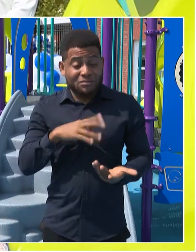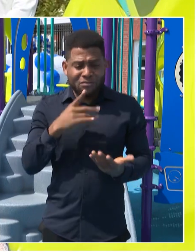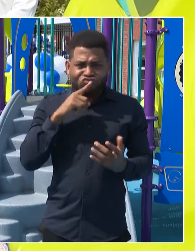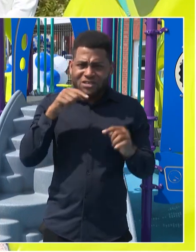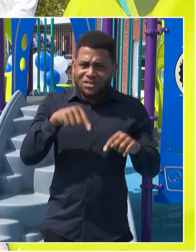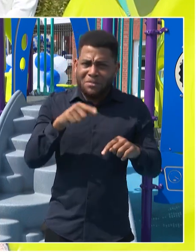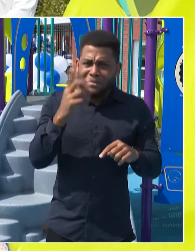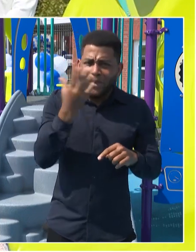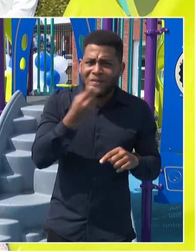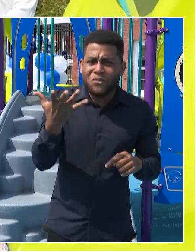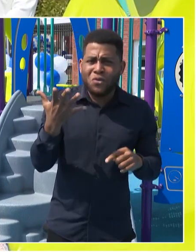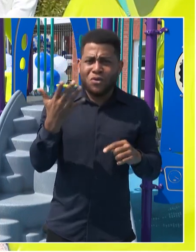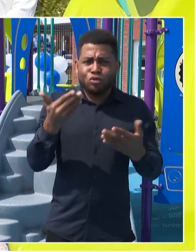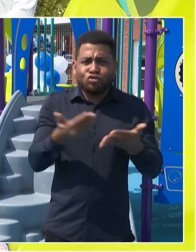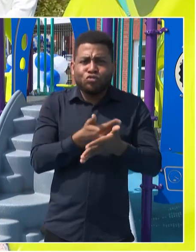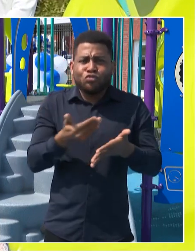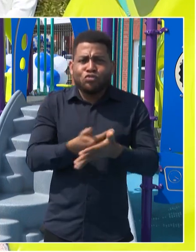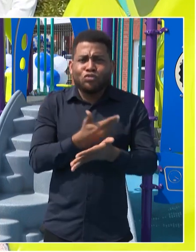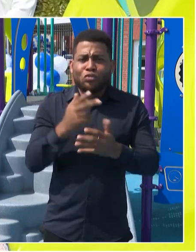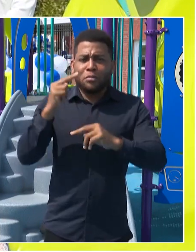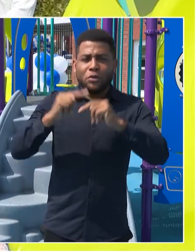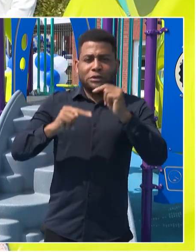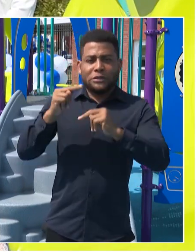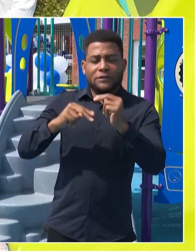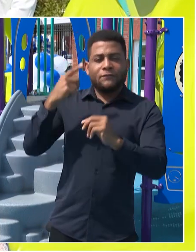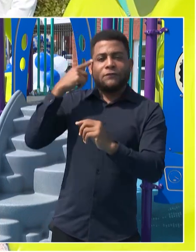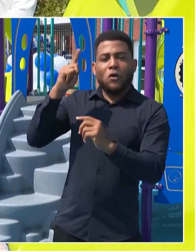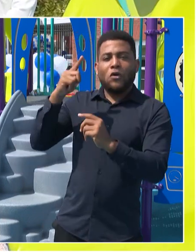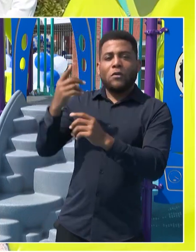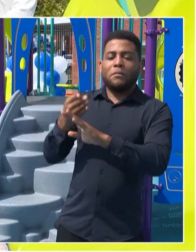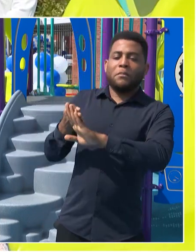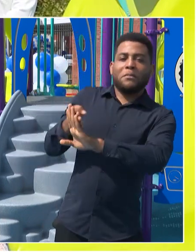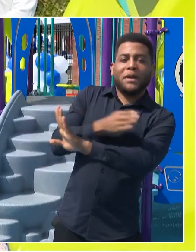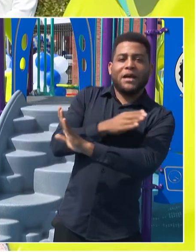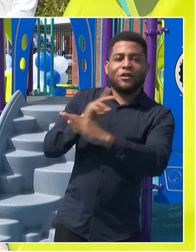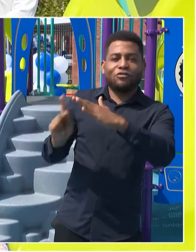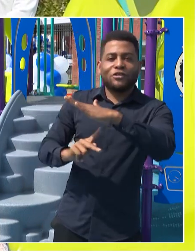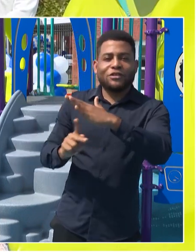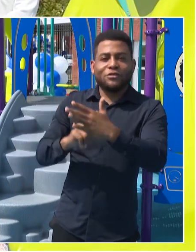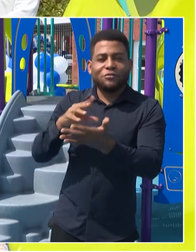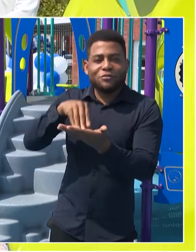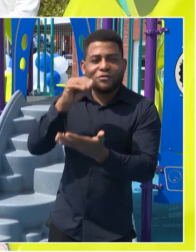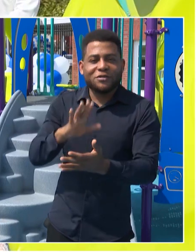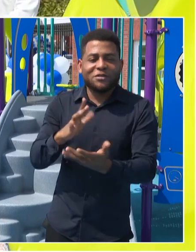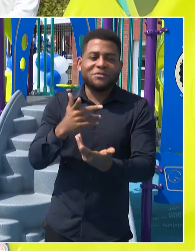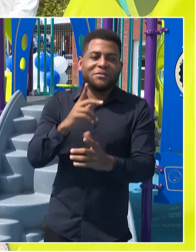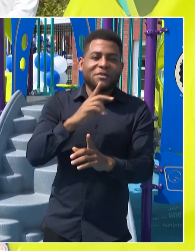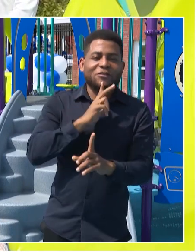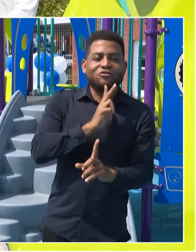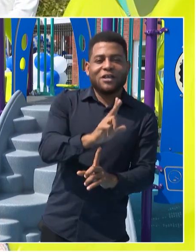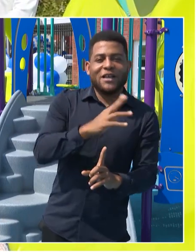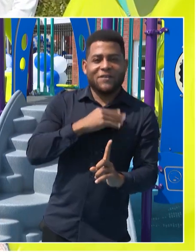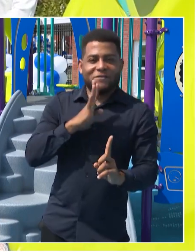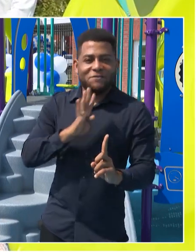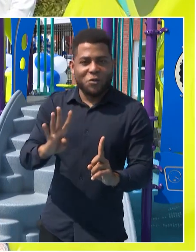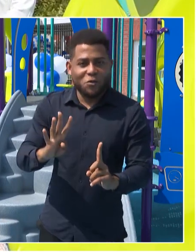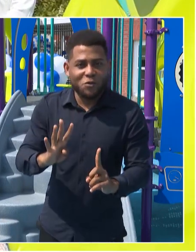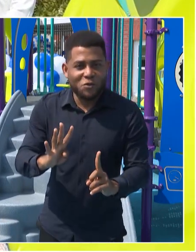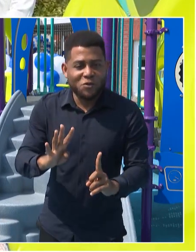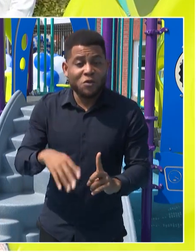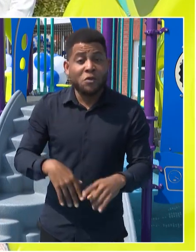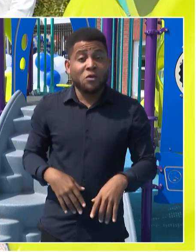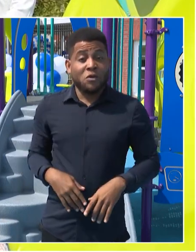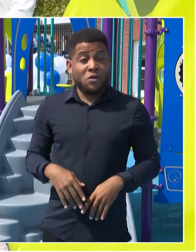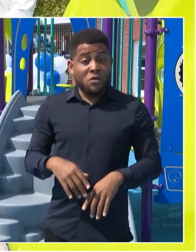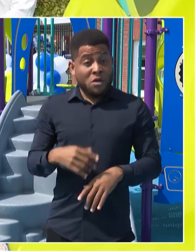our pre-K3 and pre-K4 students here at Minor. And I put this in the bucket of a promise